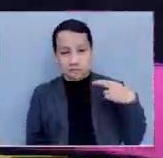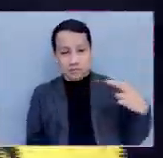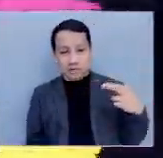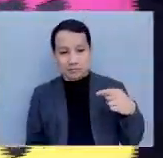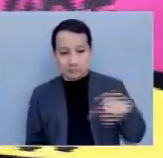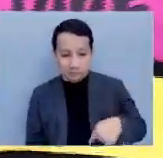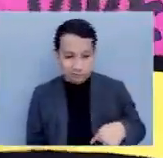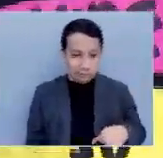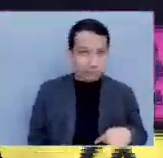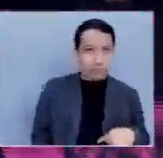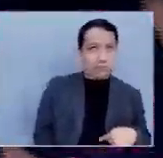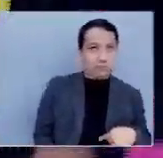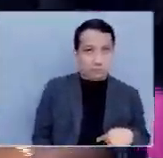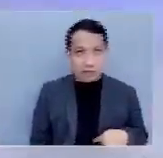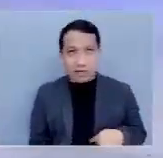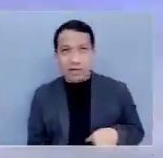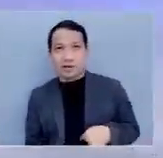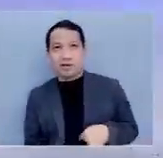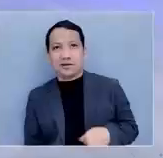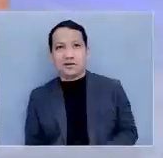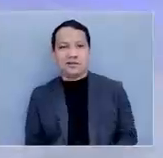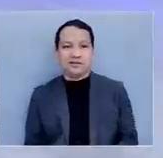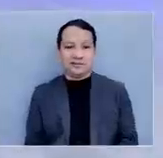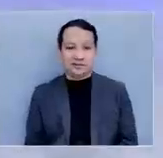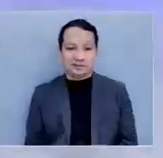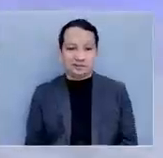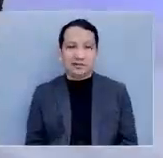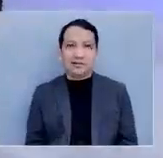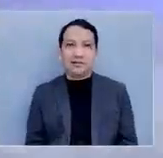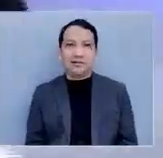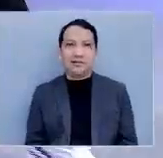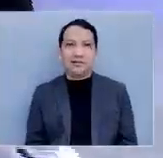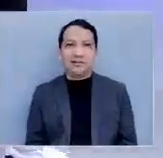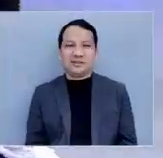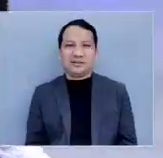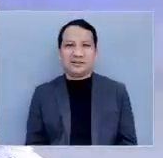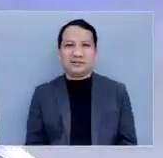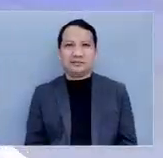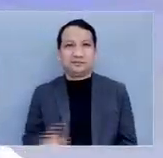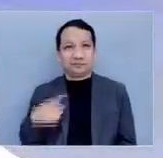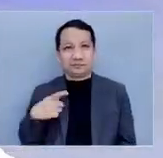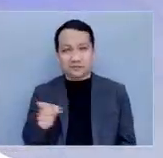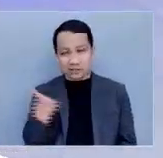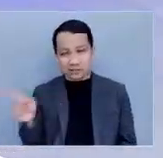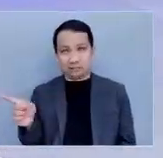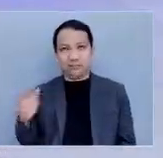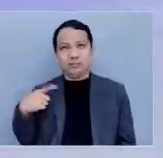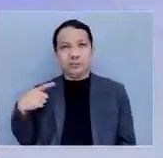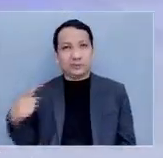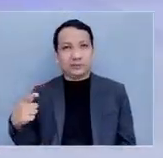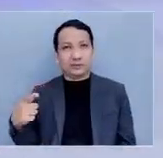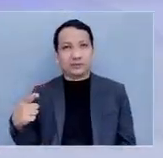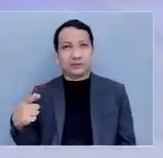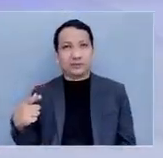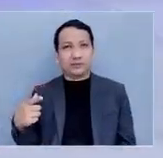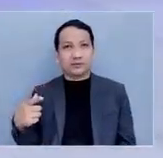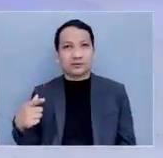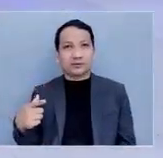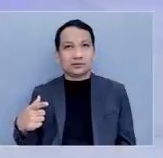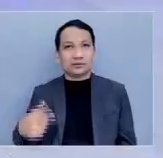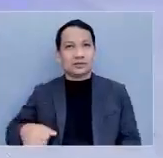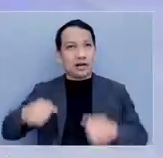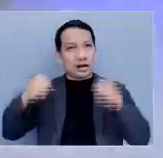Travel to your right. And then one, two, travel to your left. And then hammer slam.